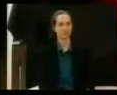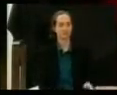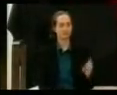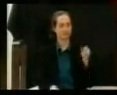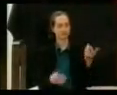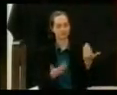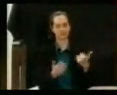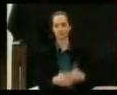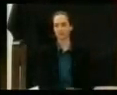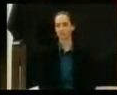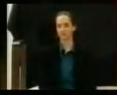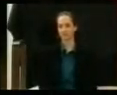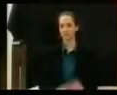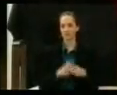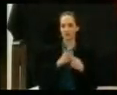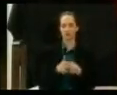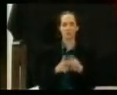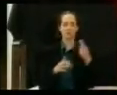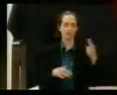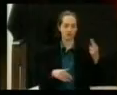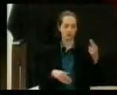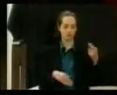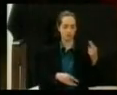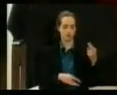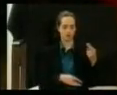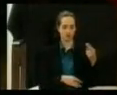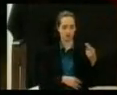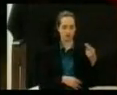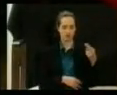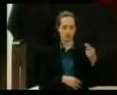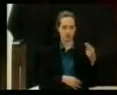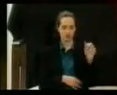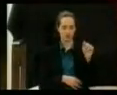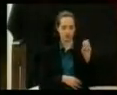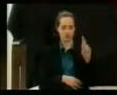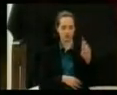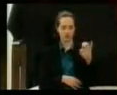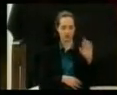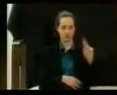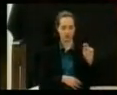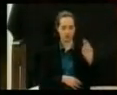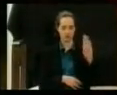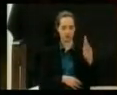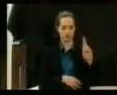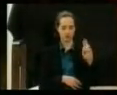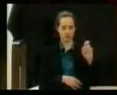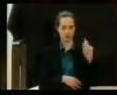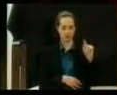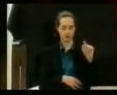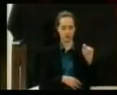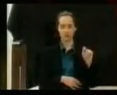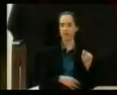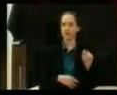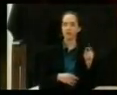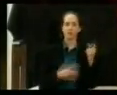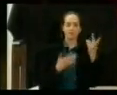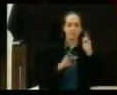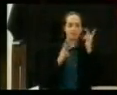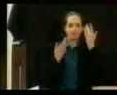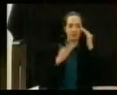I'd like to start with a brief history about Adrian Burnett, because I know we have lots of new faces that may not be familiar with our school and its history.